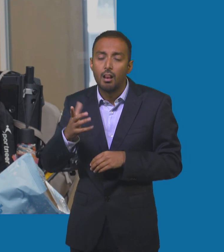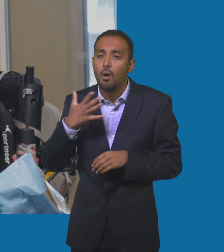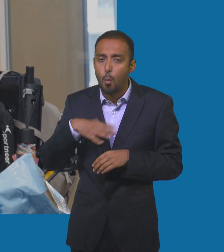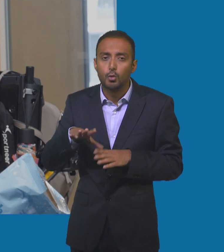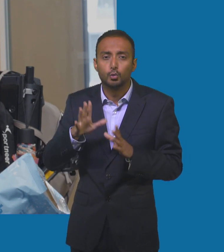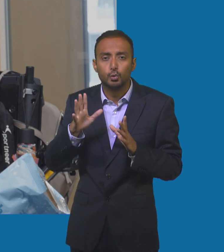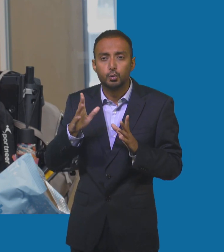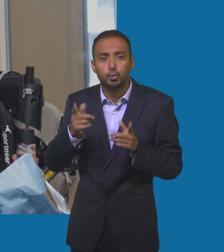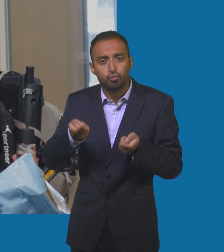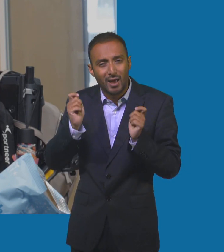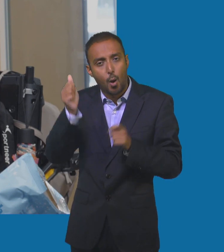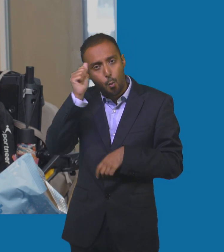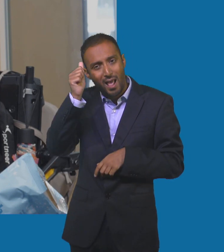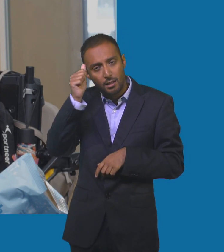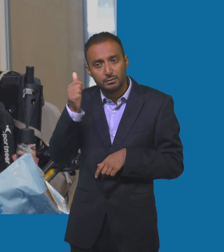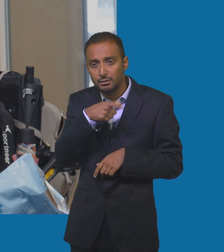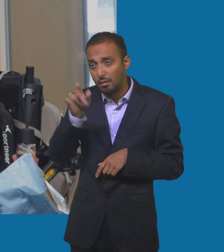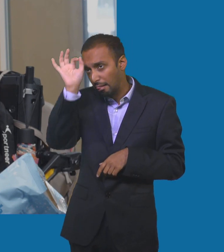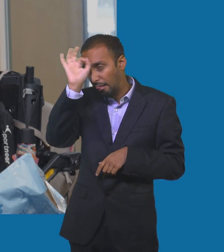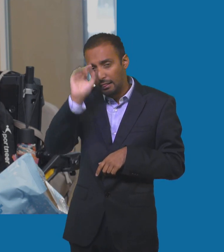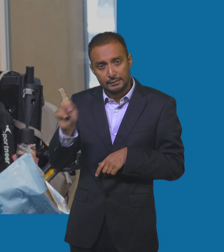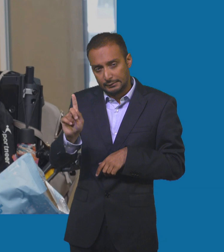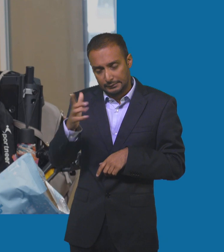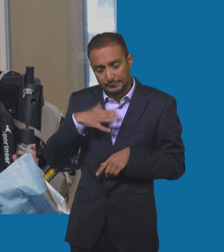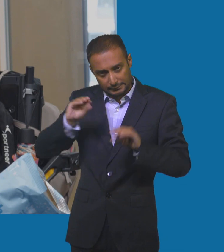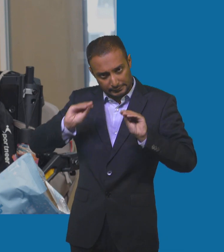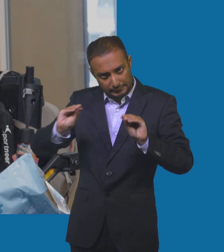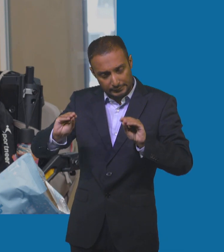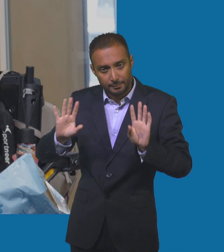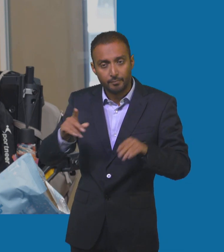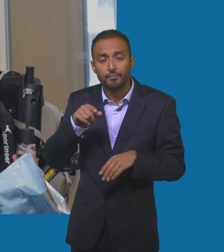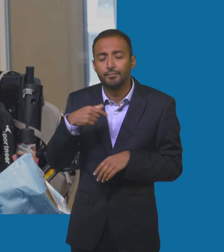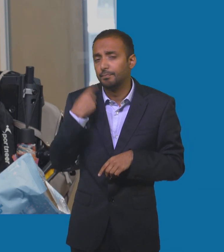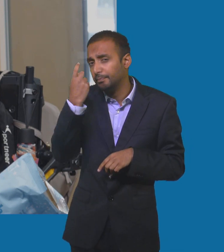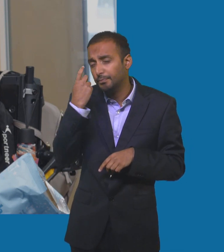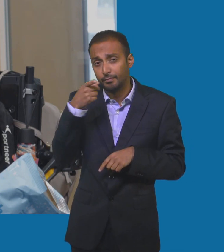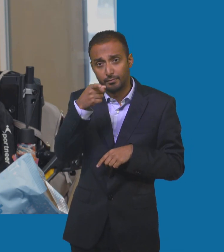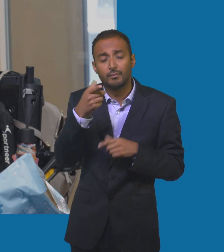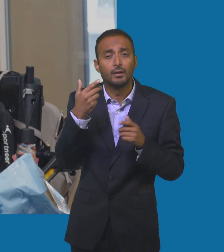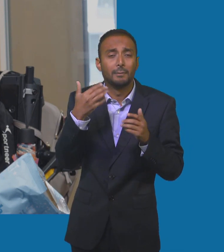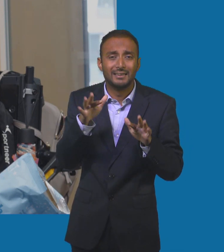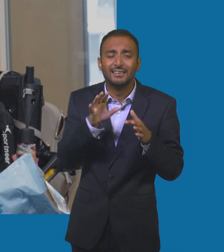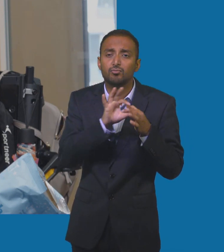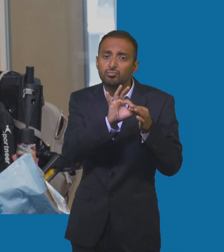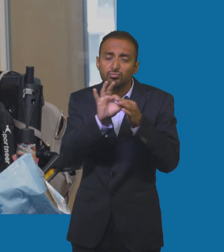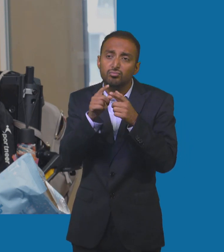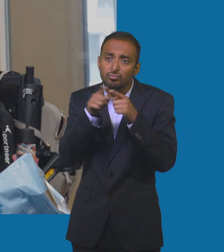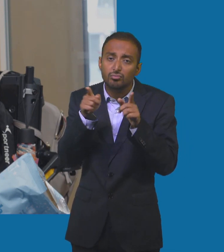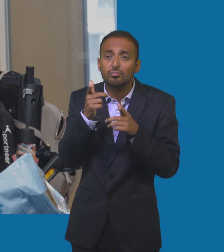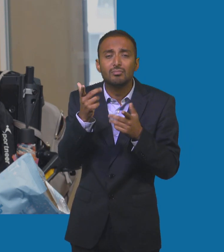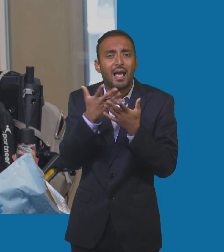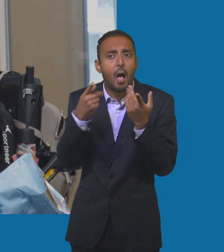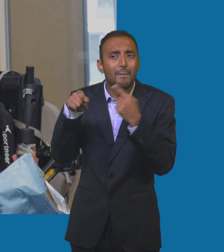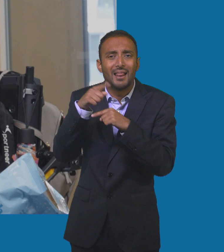ignorance. How much of the engagement that you had, were you coming across kind of attitudinal barriers?